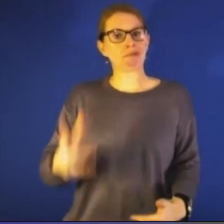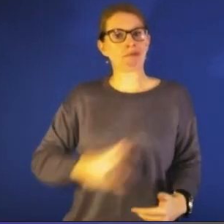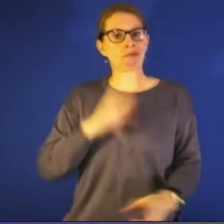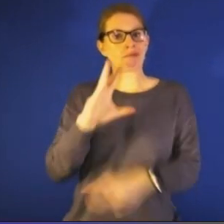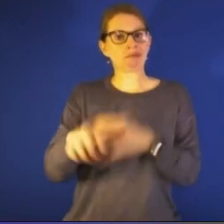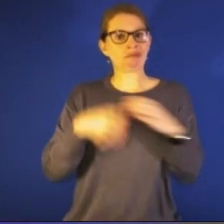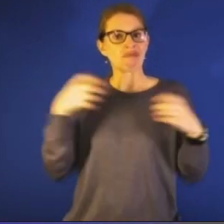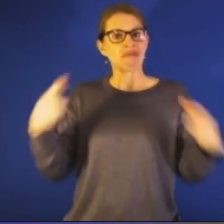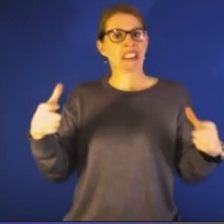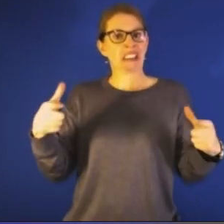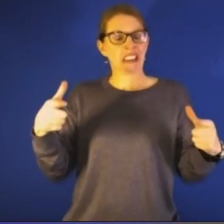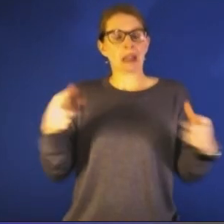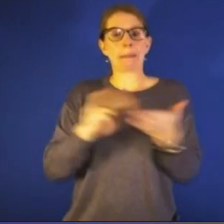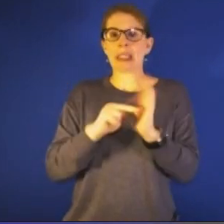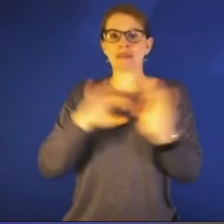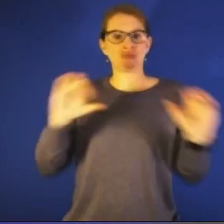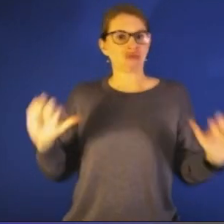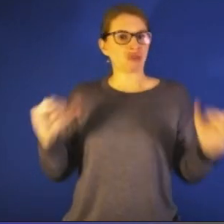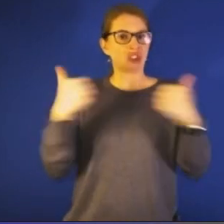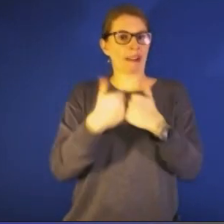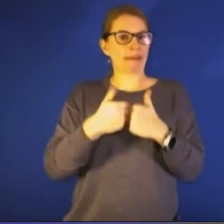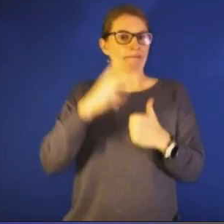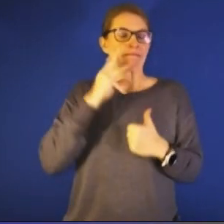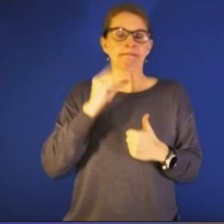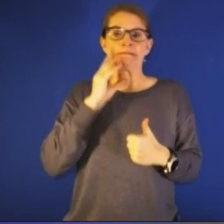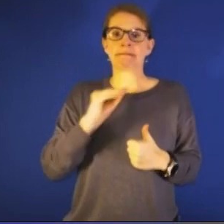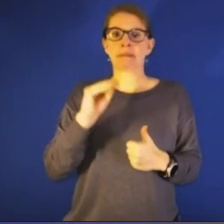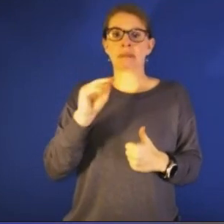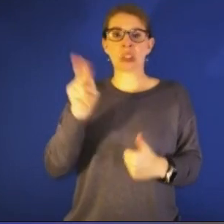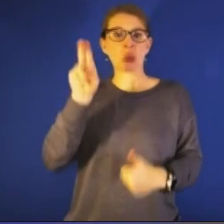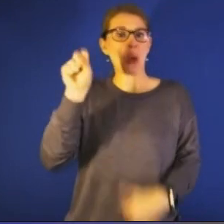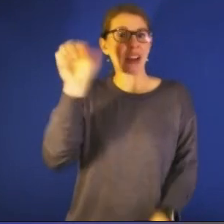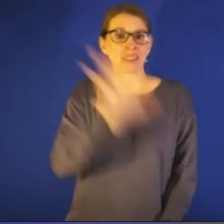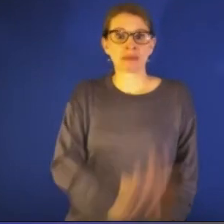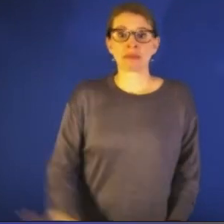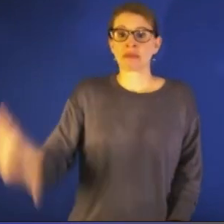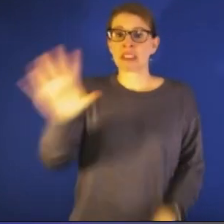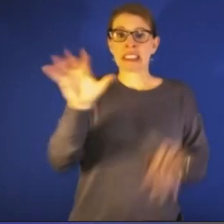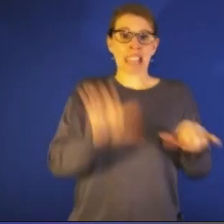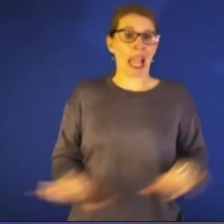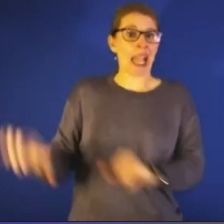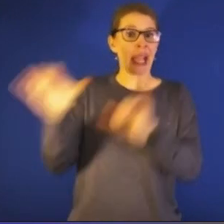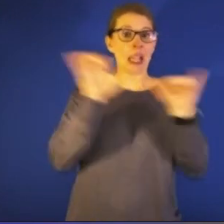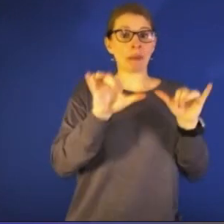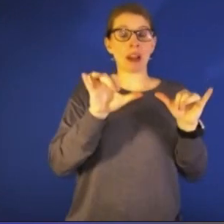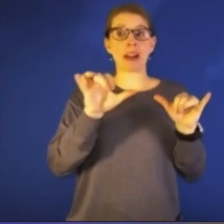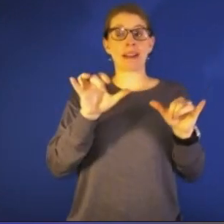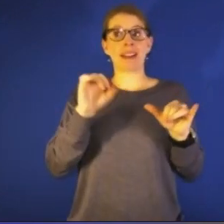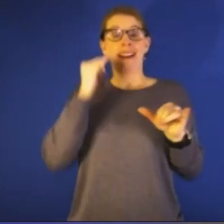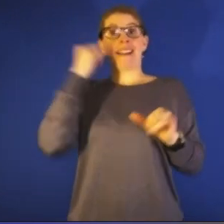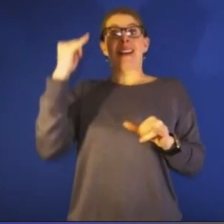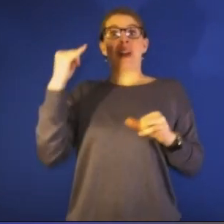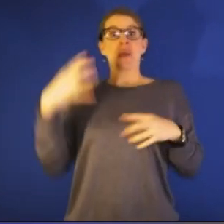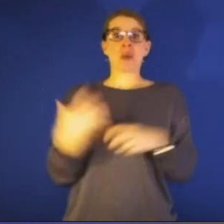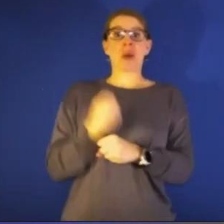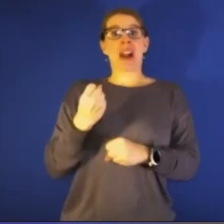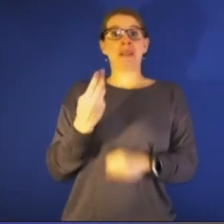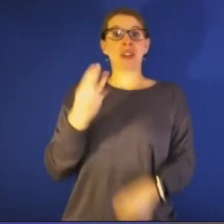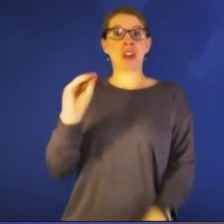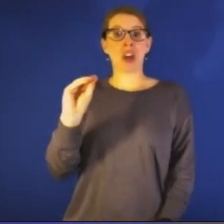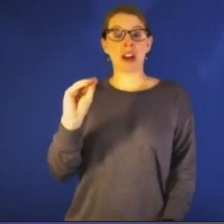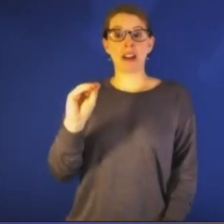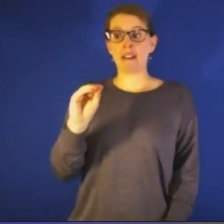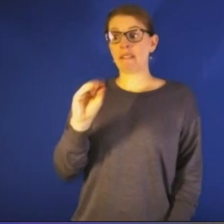at it across the whole country. The idea that we've won because you got, like in Missouri, like 55% of the